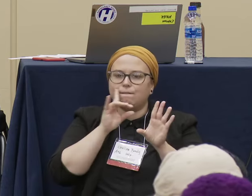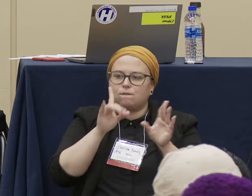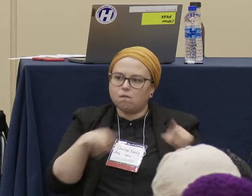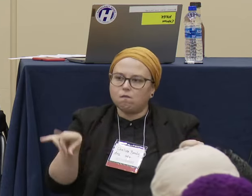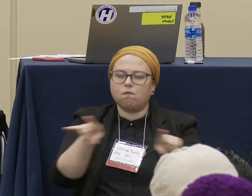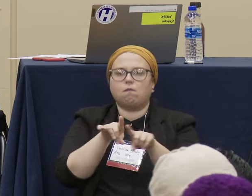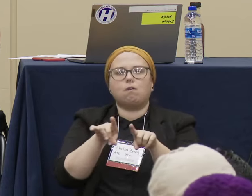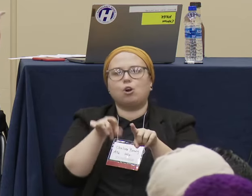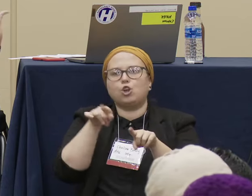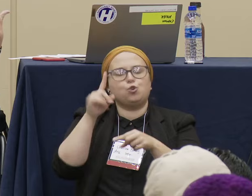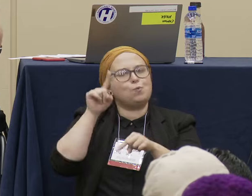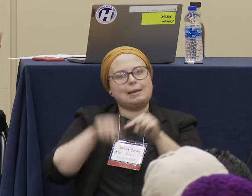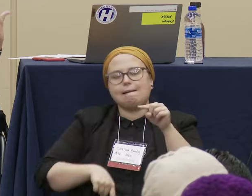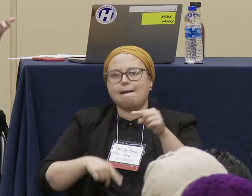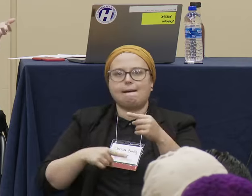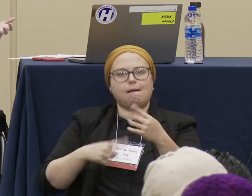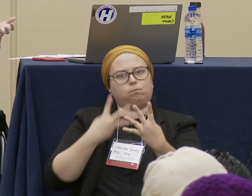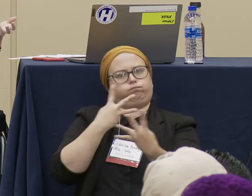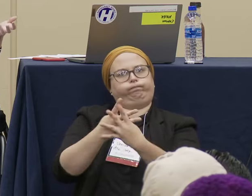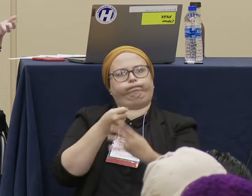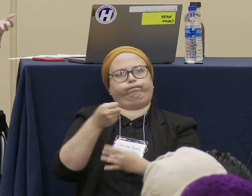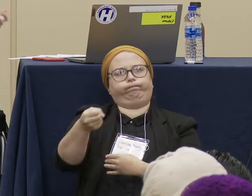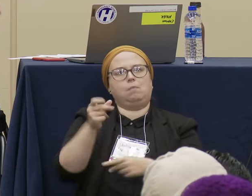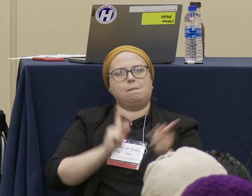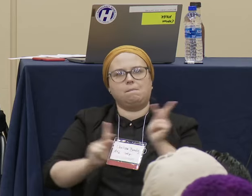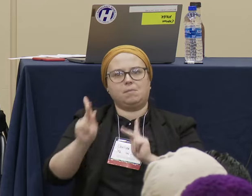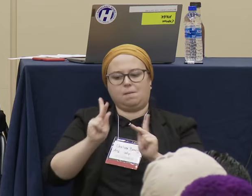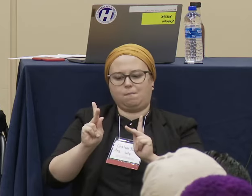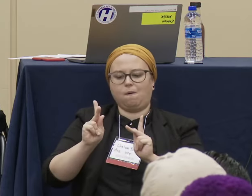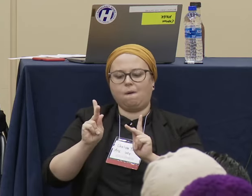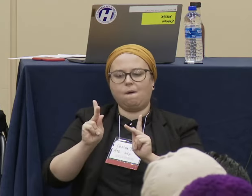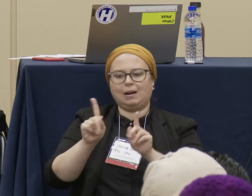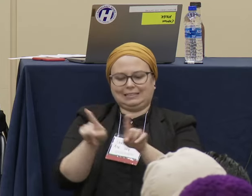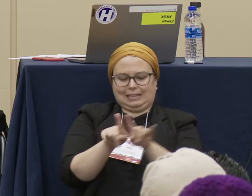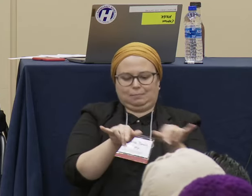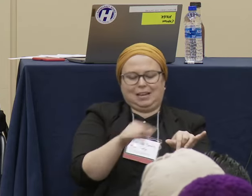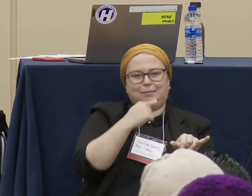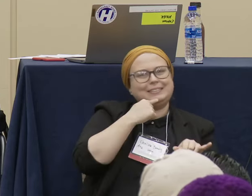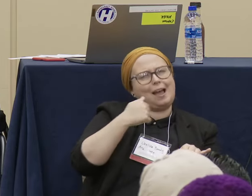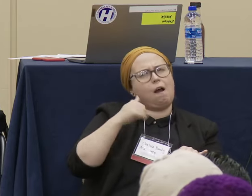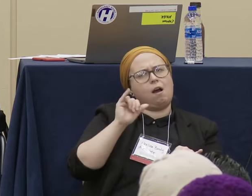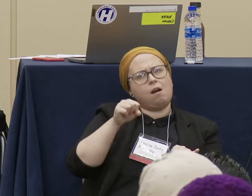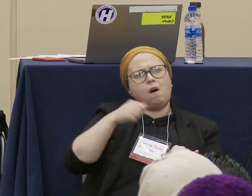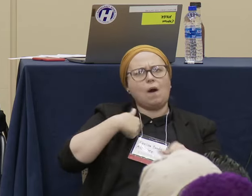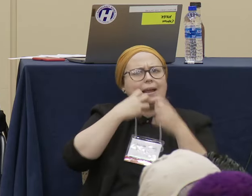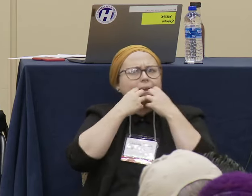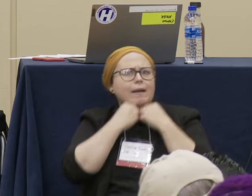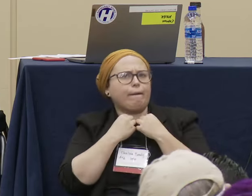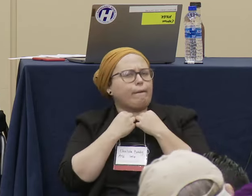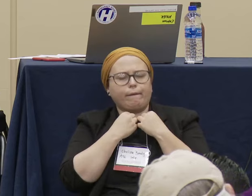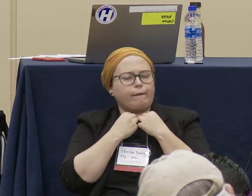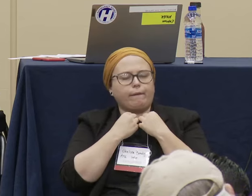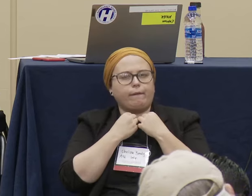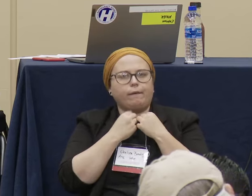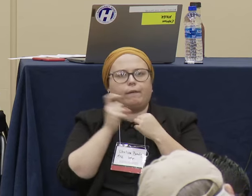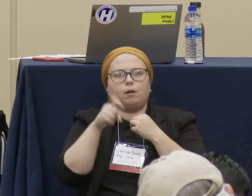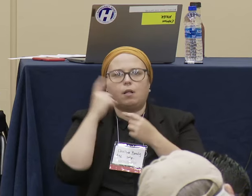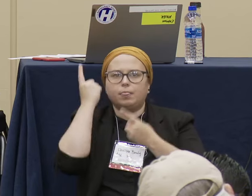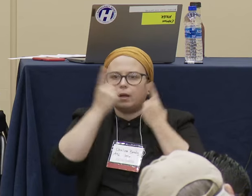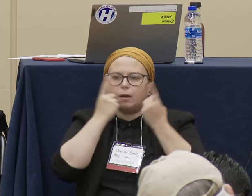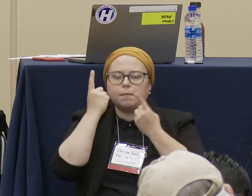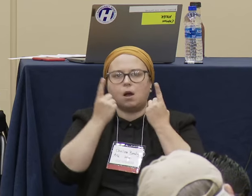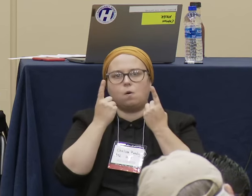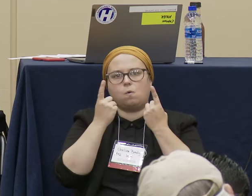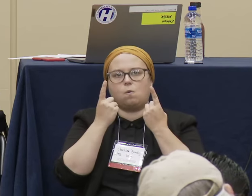cannot cage people and say that you care. But I want you to also think about the, again,